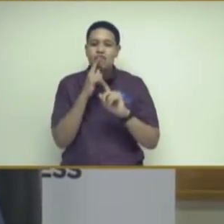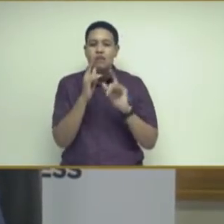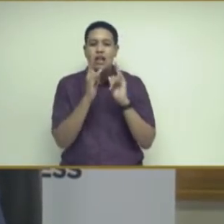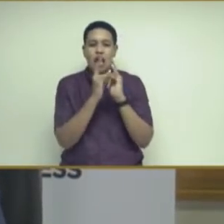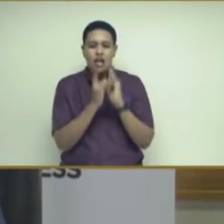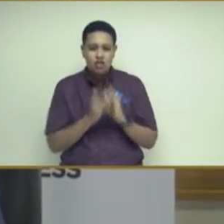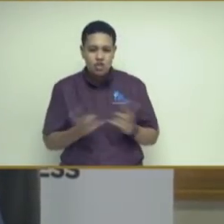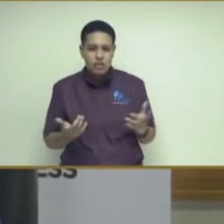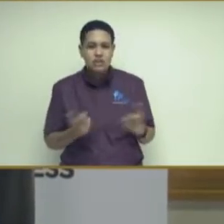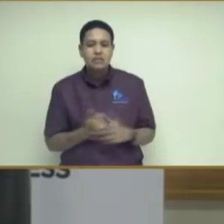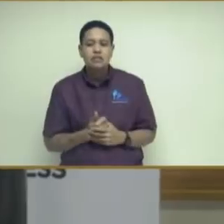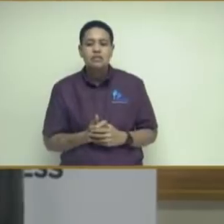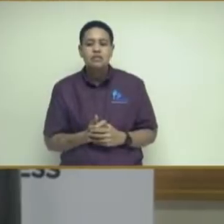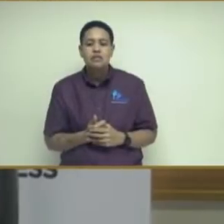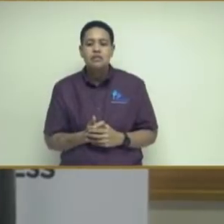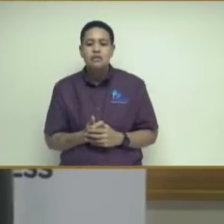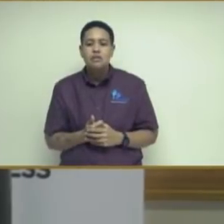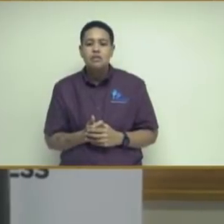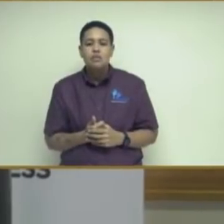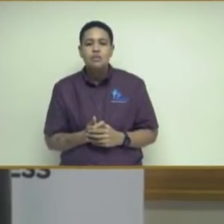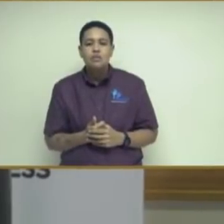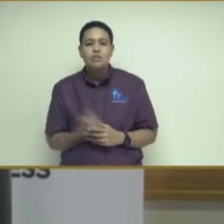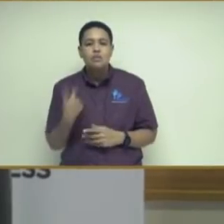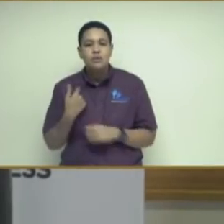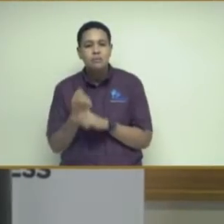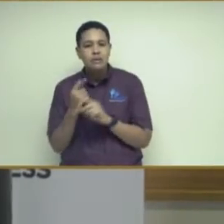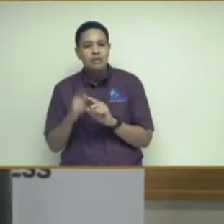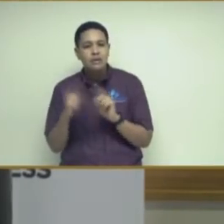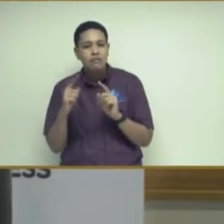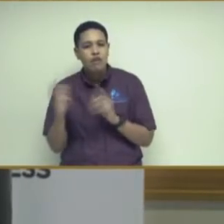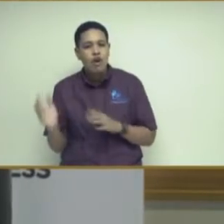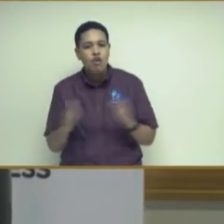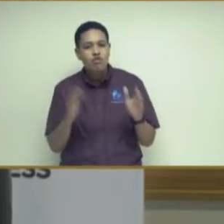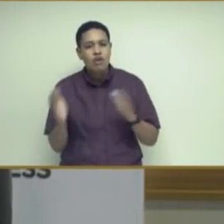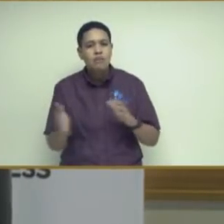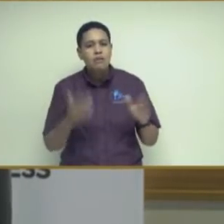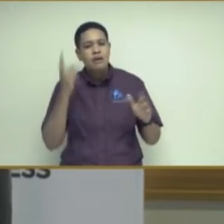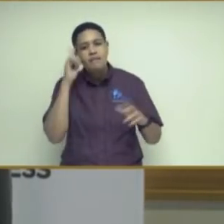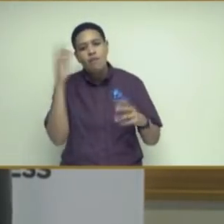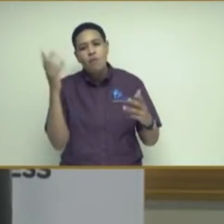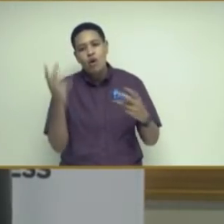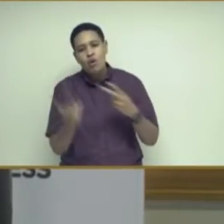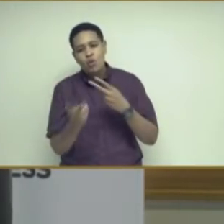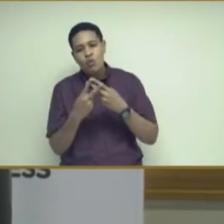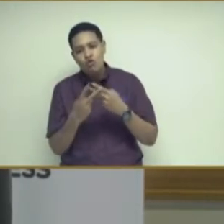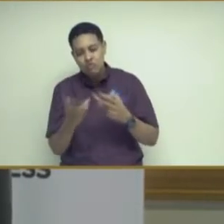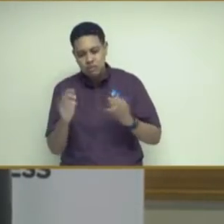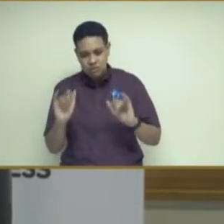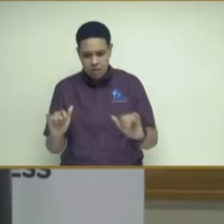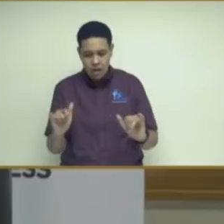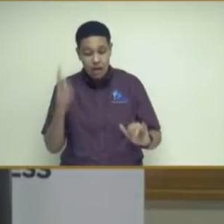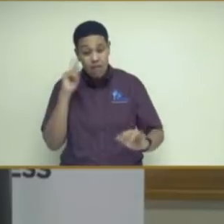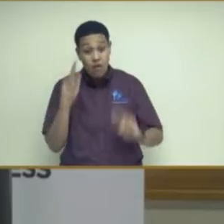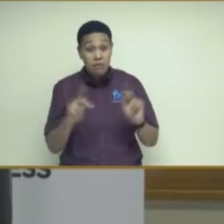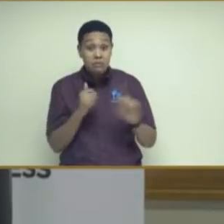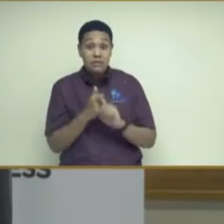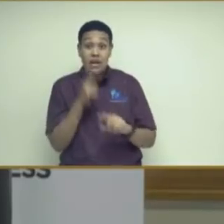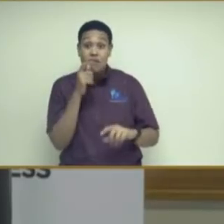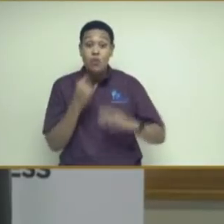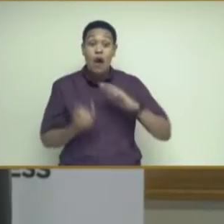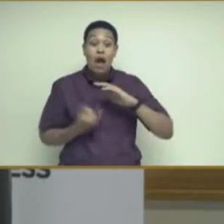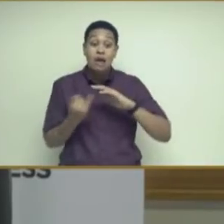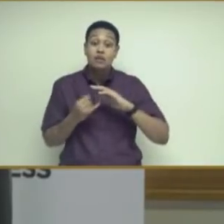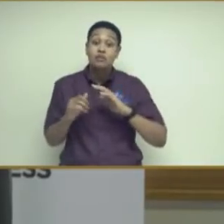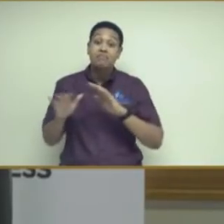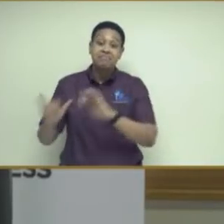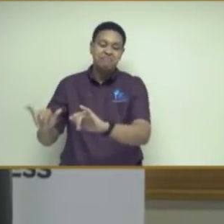adjusted, and we are making alternative arrangements for quarantine. For persons who are in